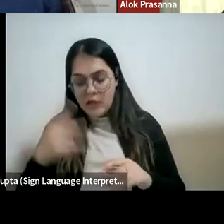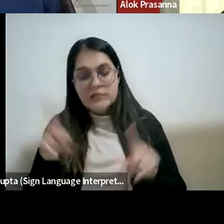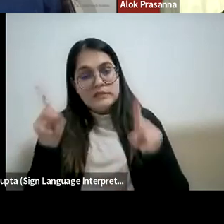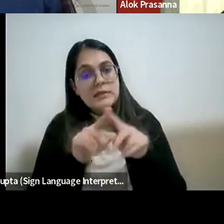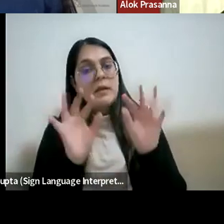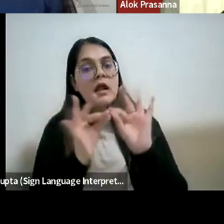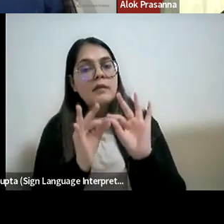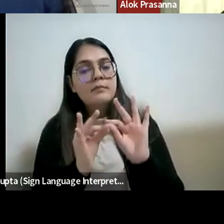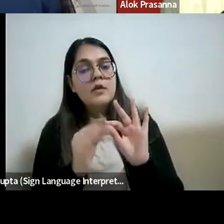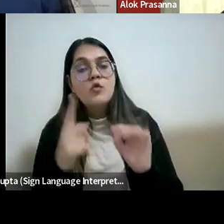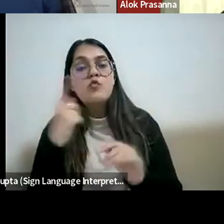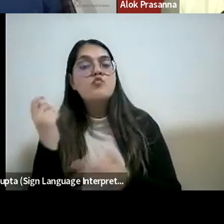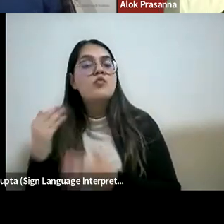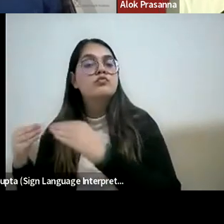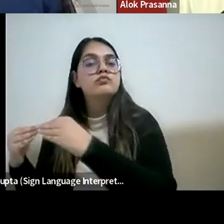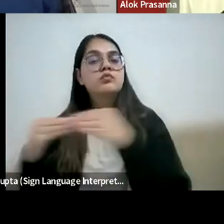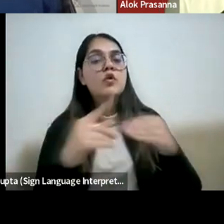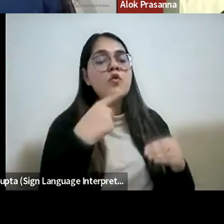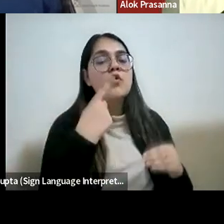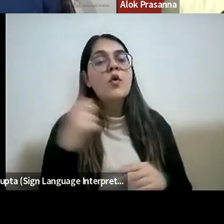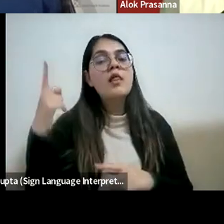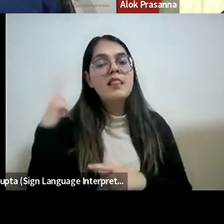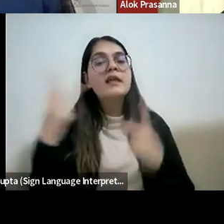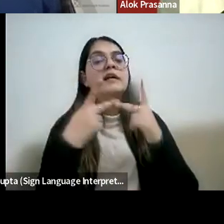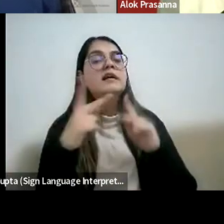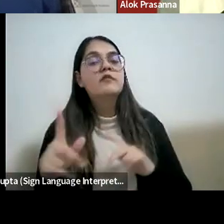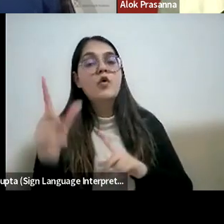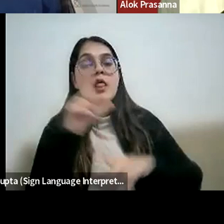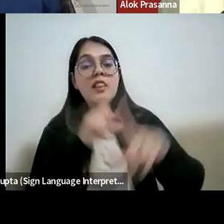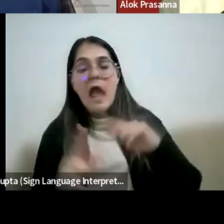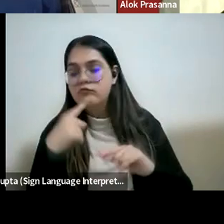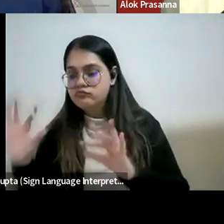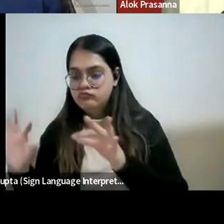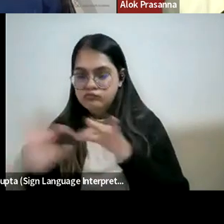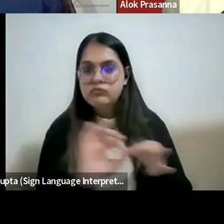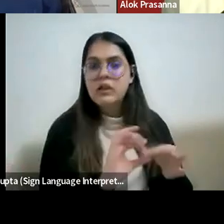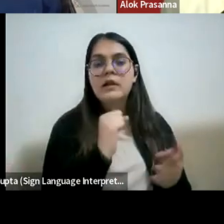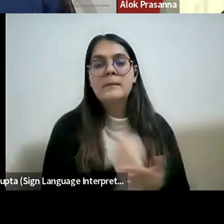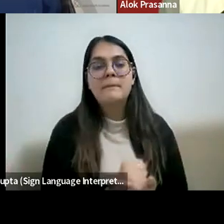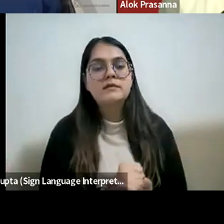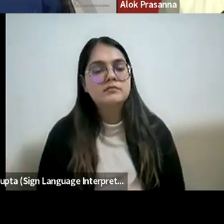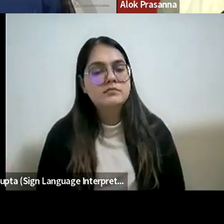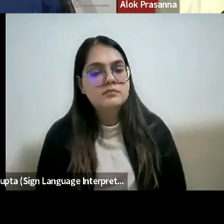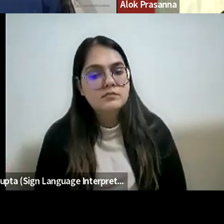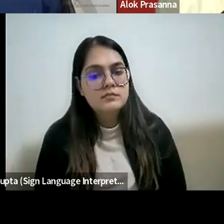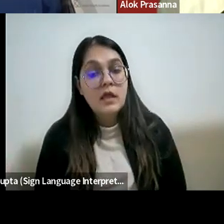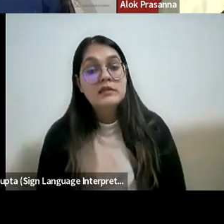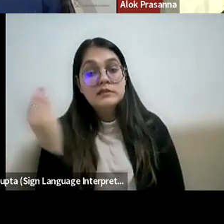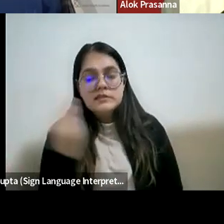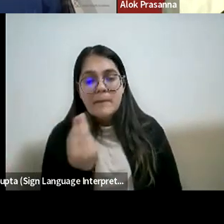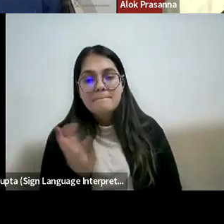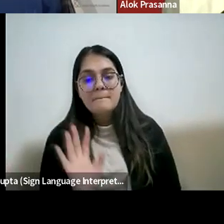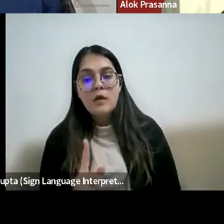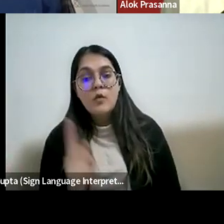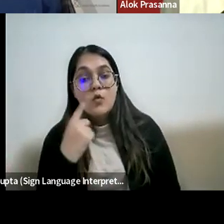be guided by the letter, spirit, and purpose of the language employed, and also consciously